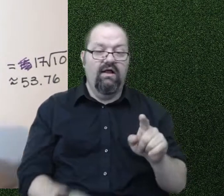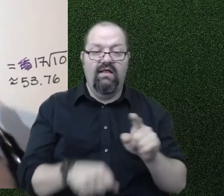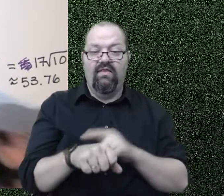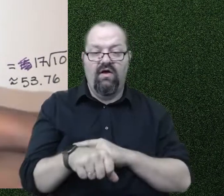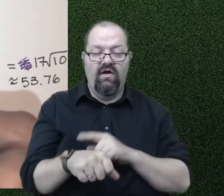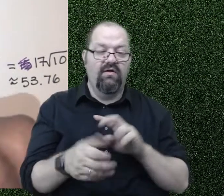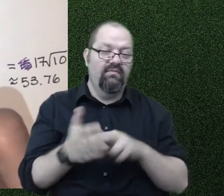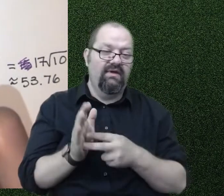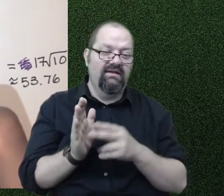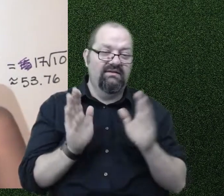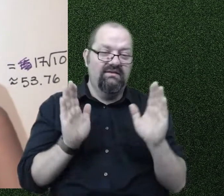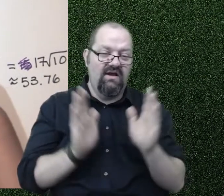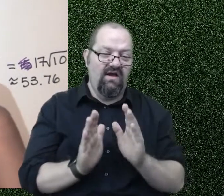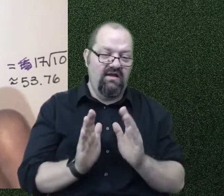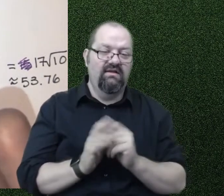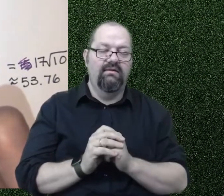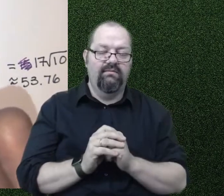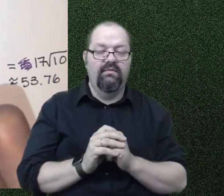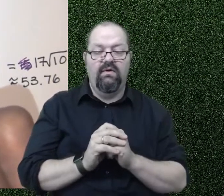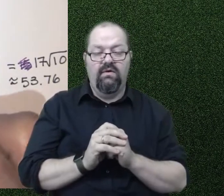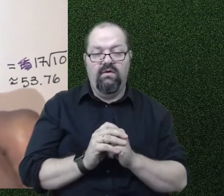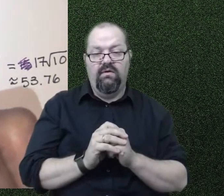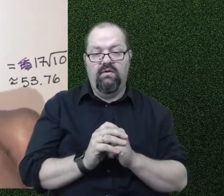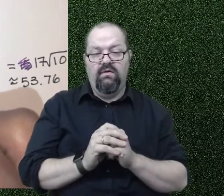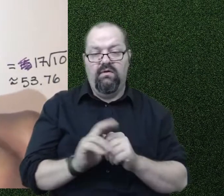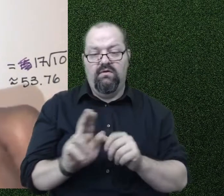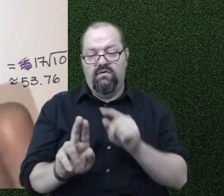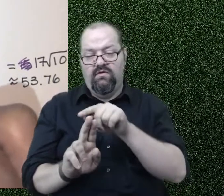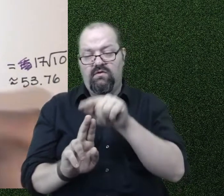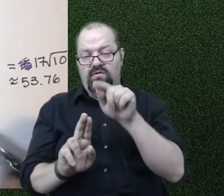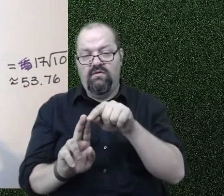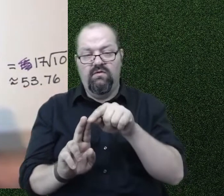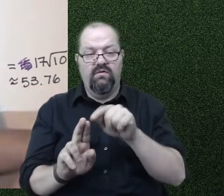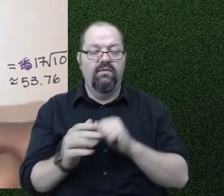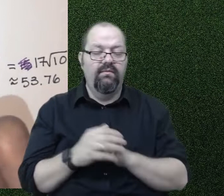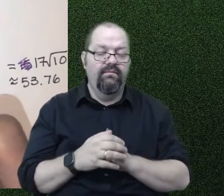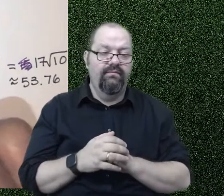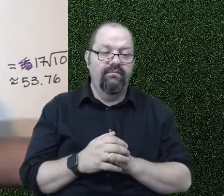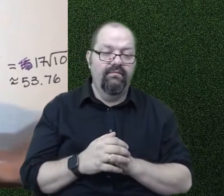tiny. Let's say they're cute or something.